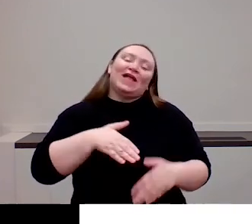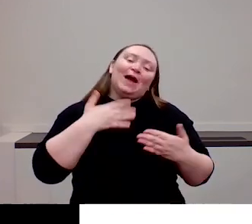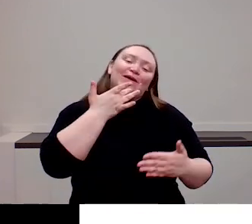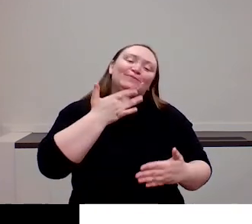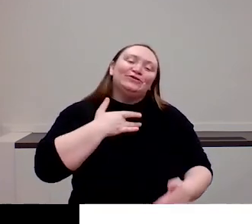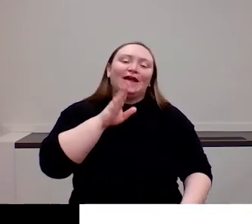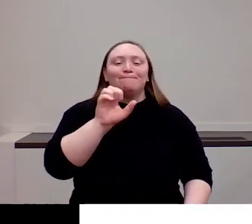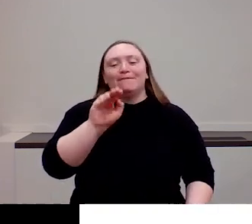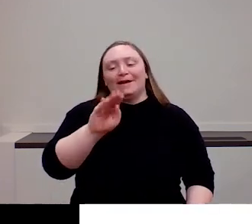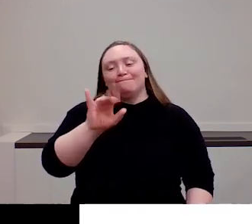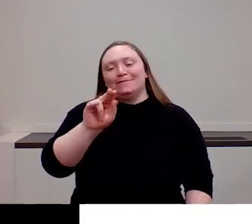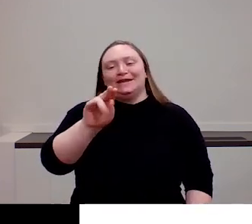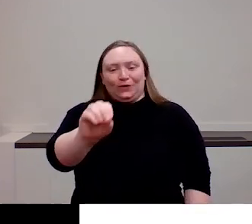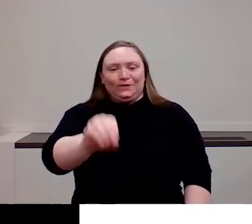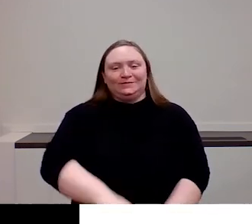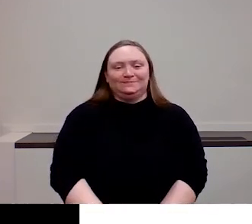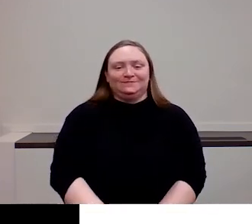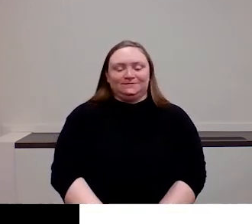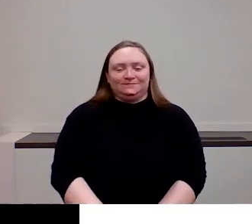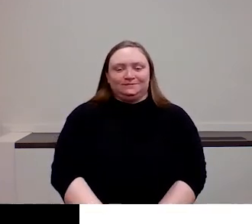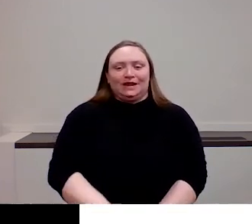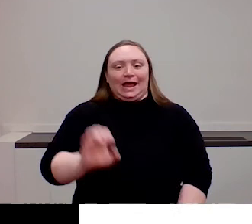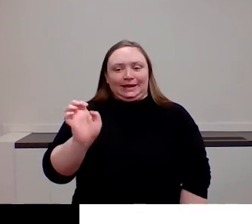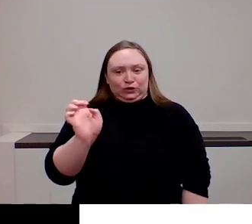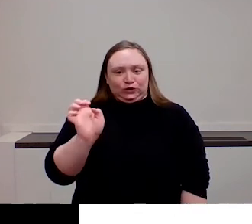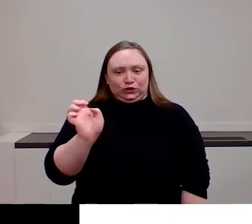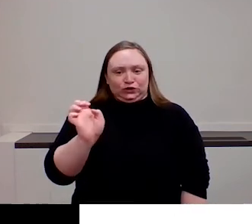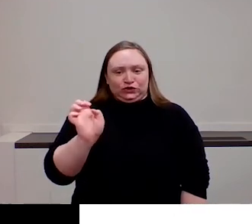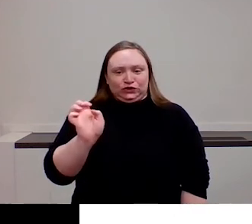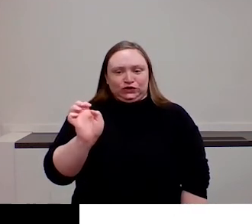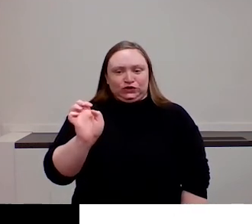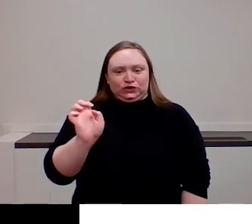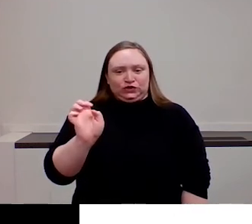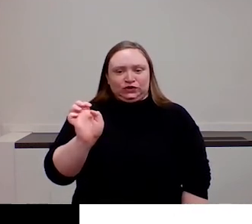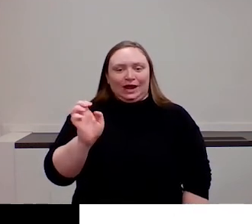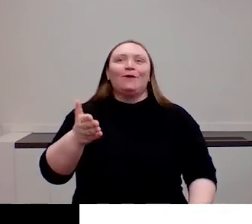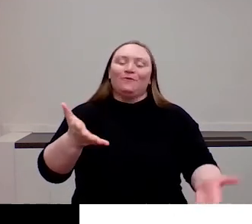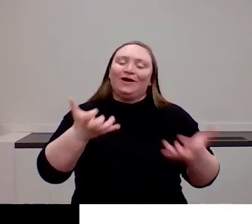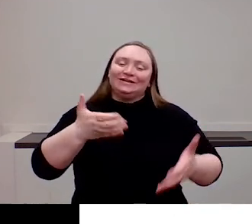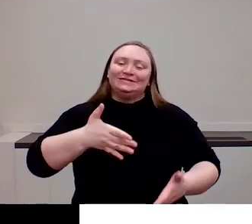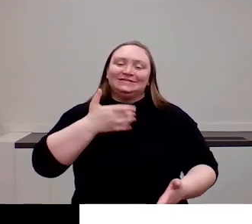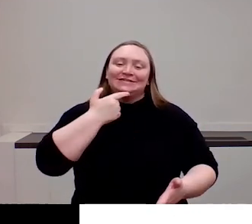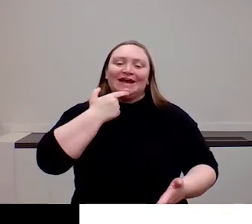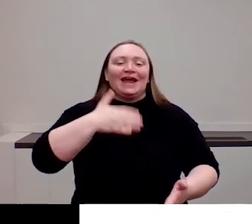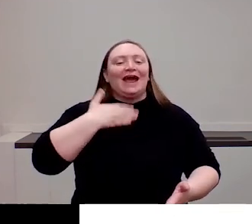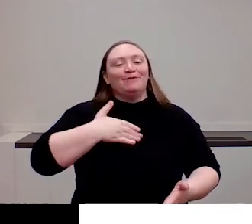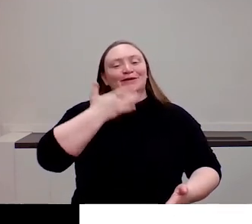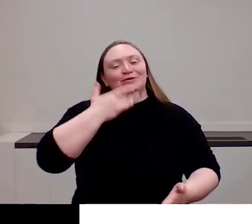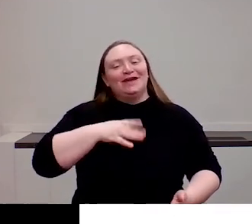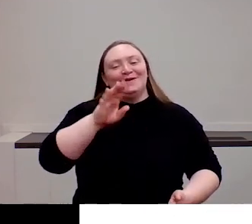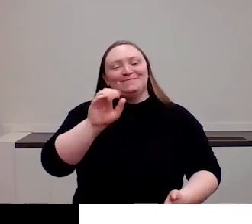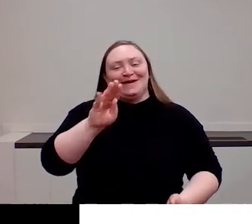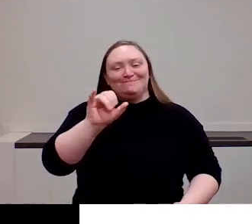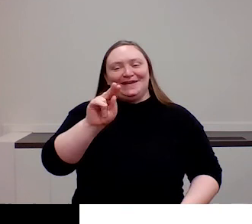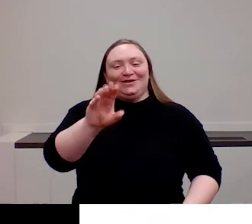Happy birthday, Bambino. Ms. Eichenberg. I'm going to say happy birthday to Bambino.